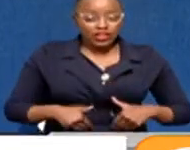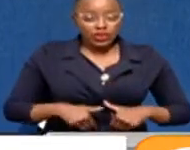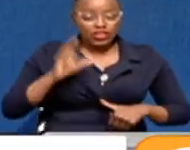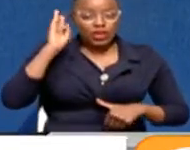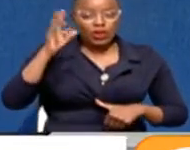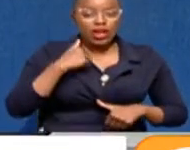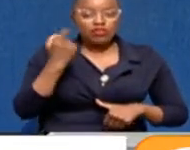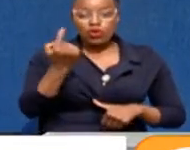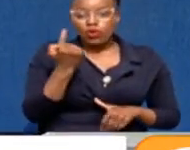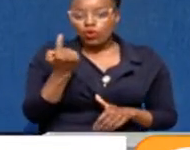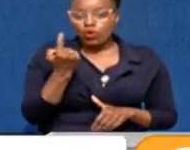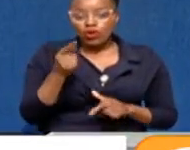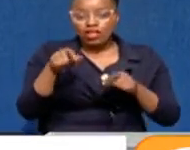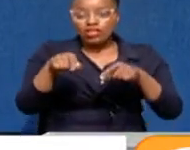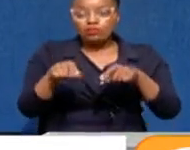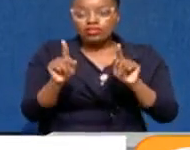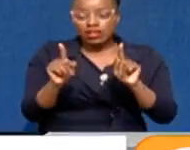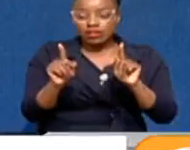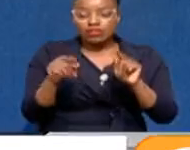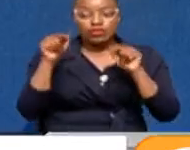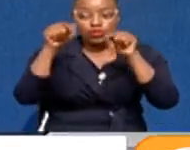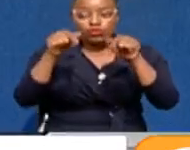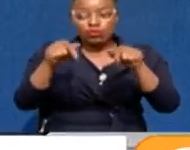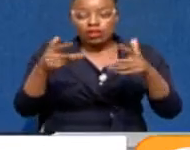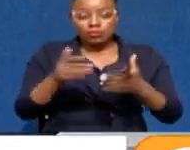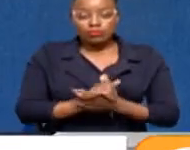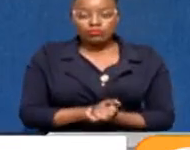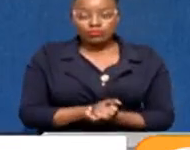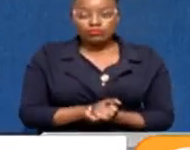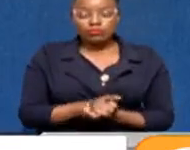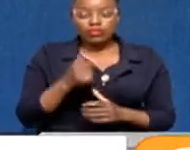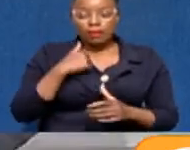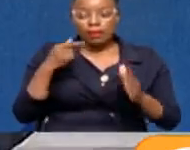will have only themselves to blame. That's my punchline.